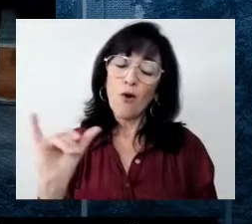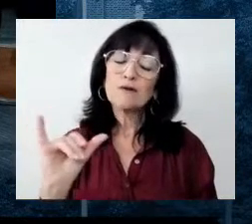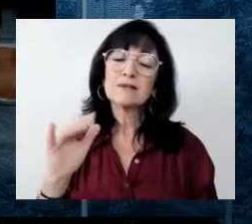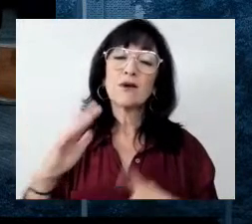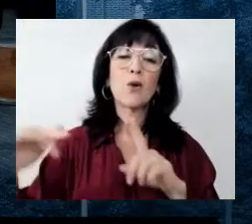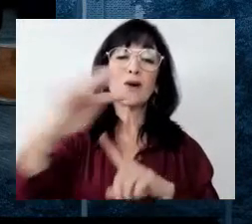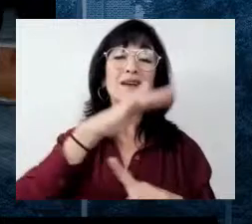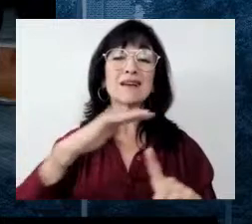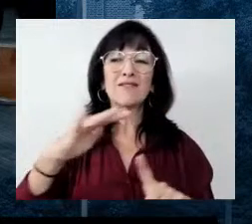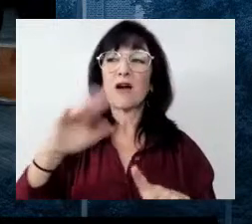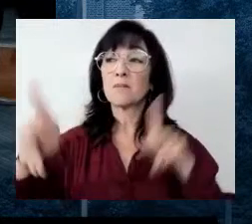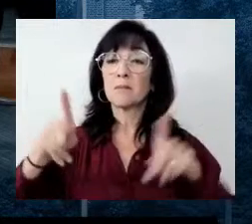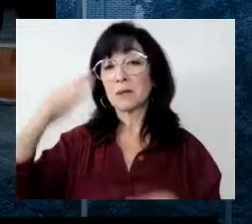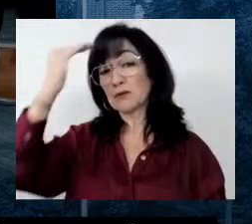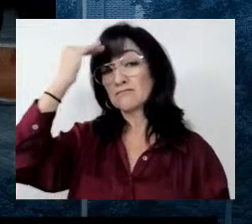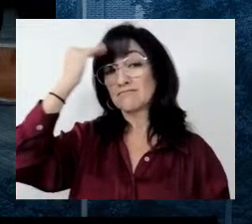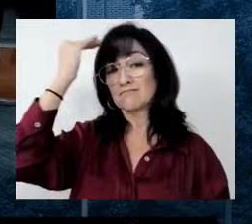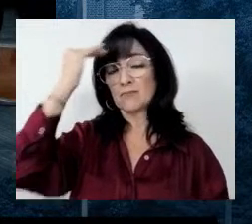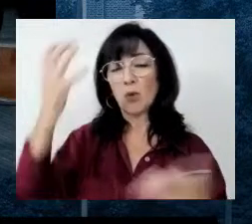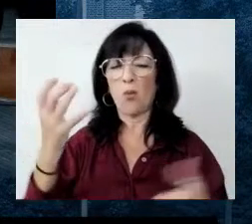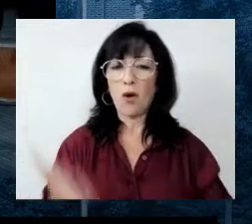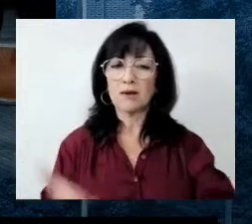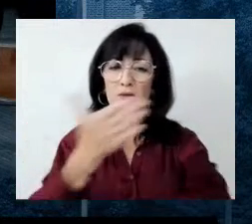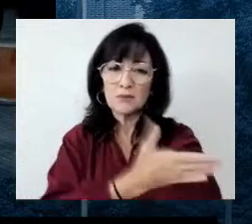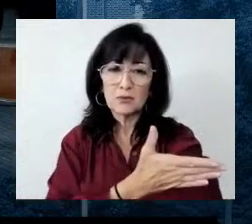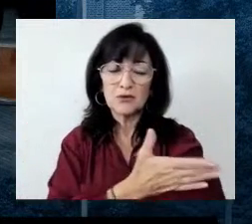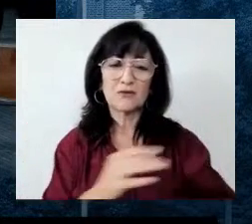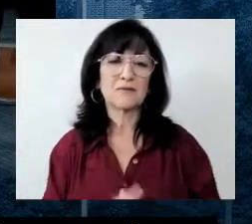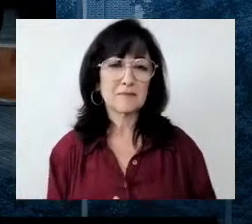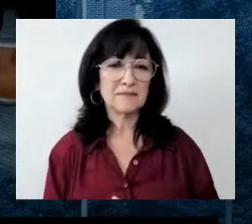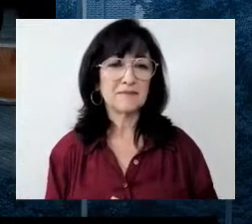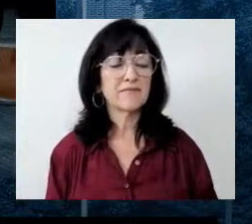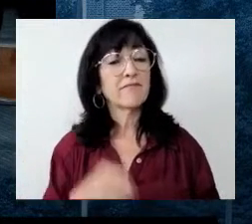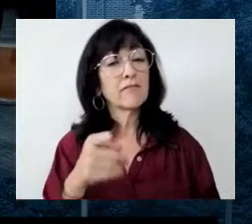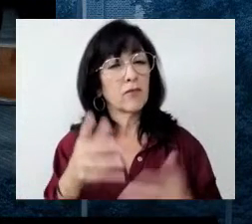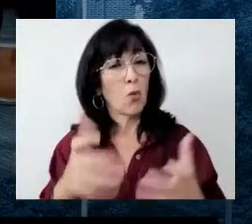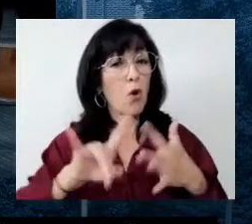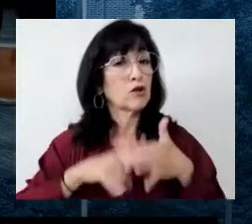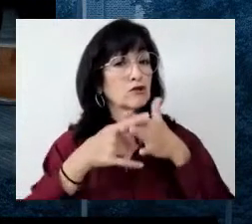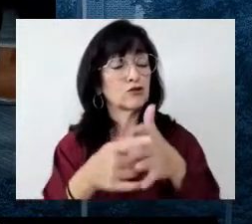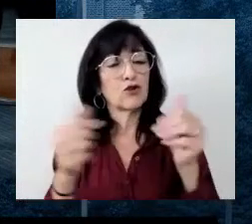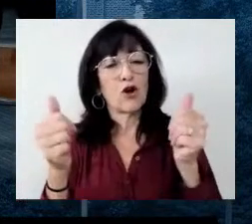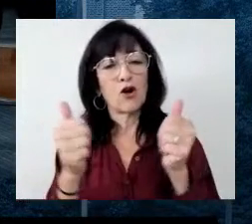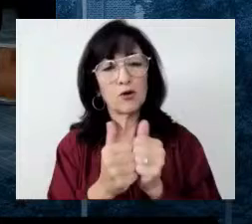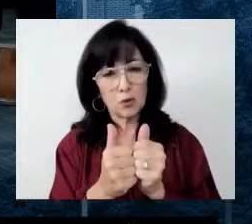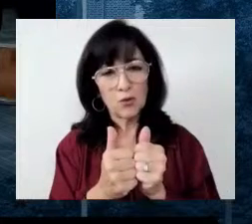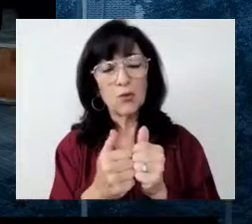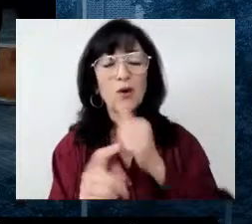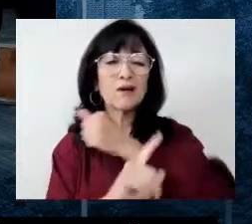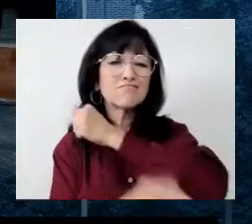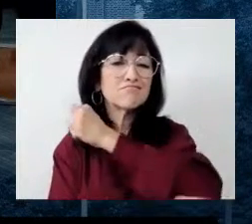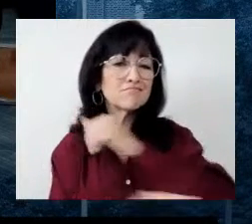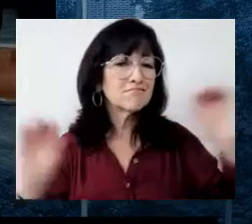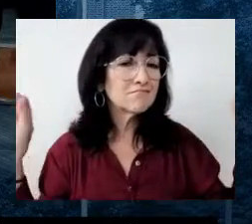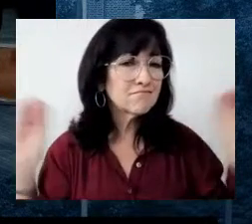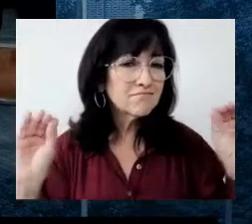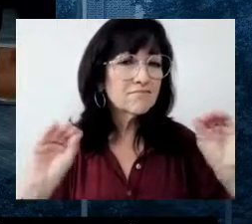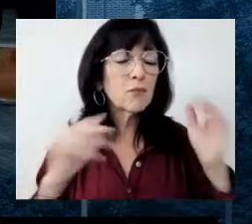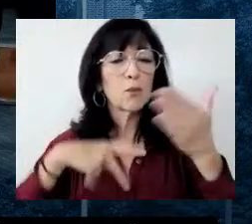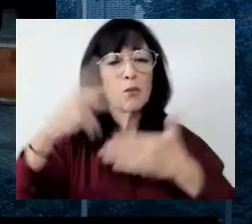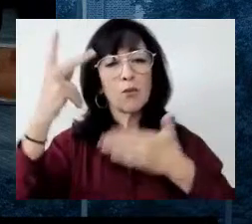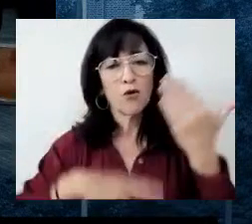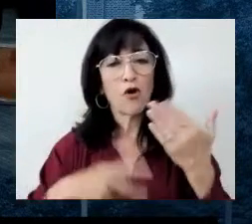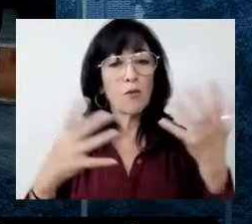team will take the initiative to begin our journey with the Litter-Free Schools program as they work to keep our outdoor spaces